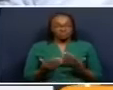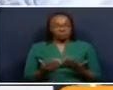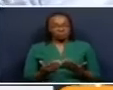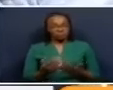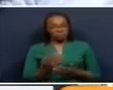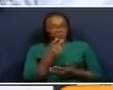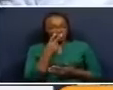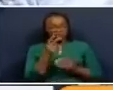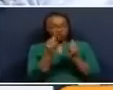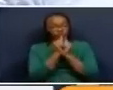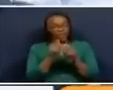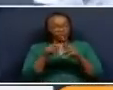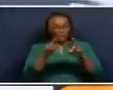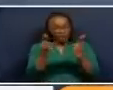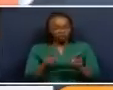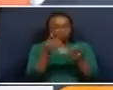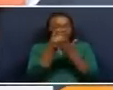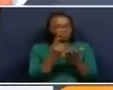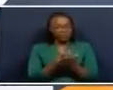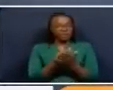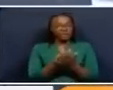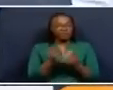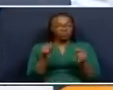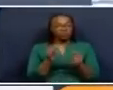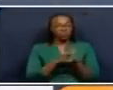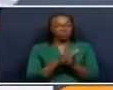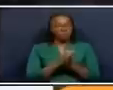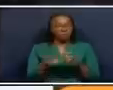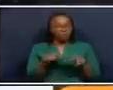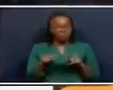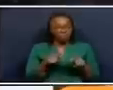room debating will calm those fears as well.